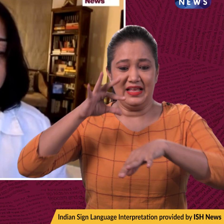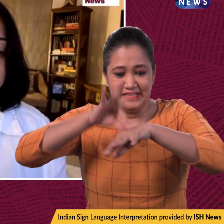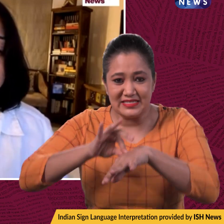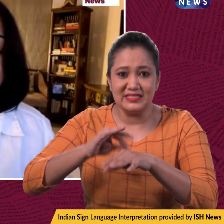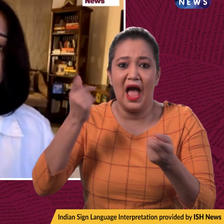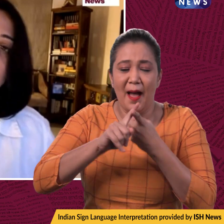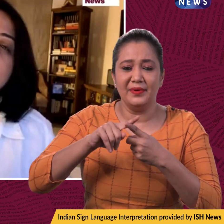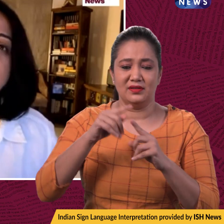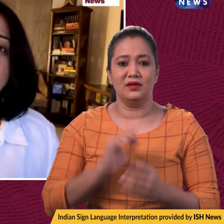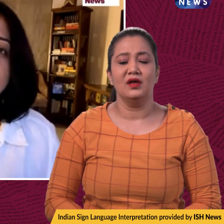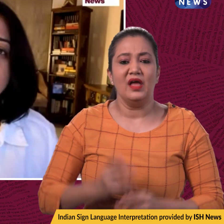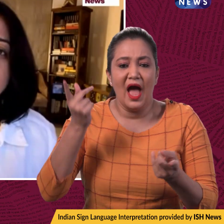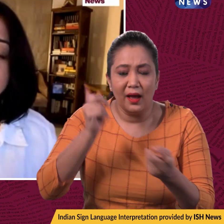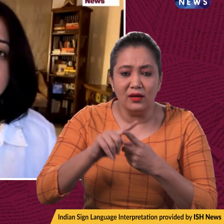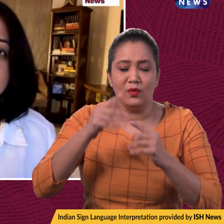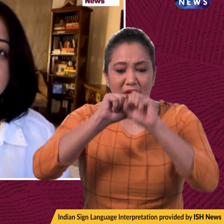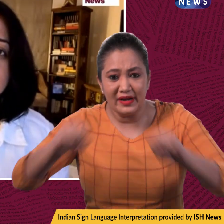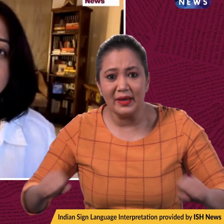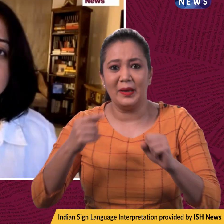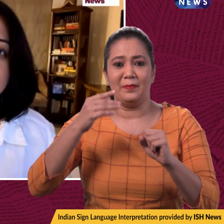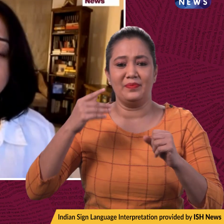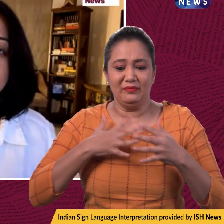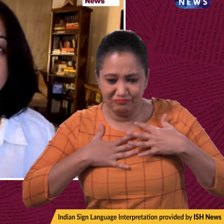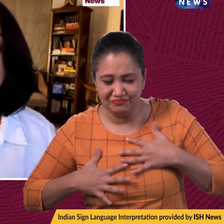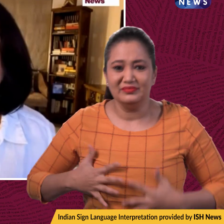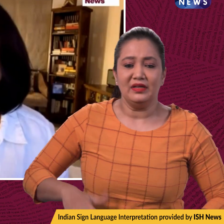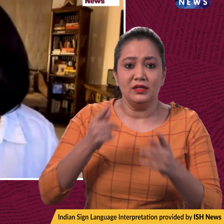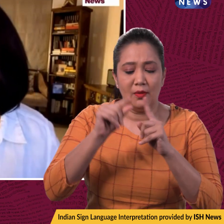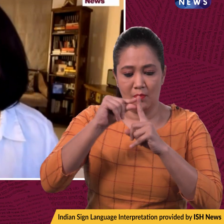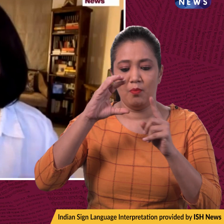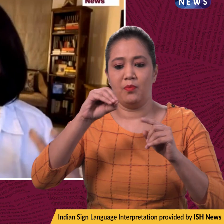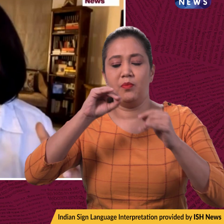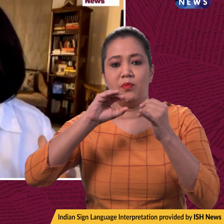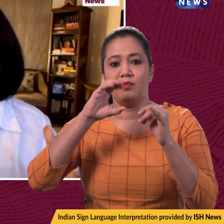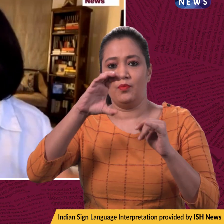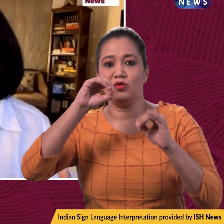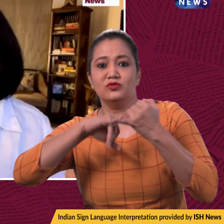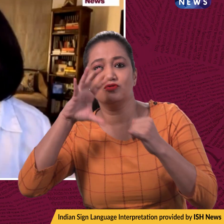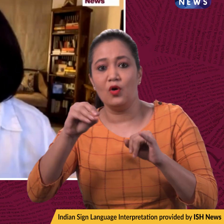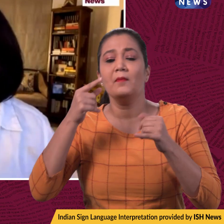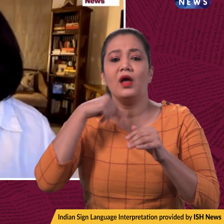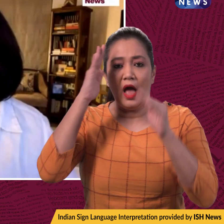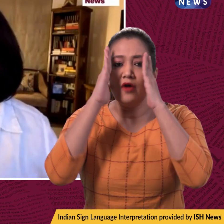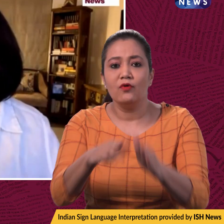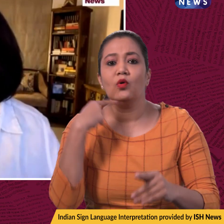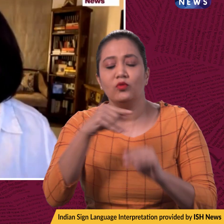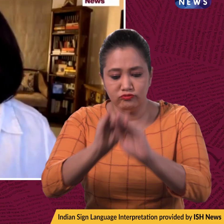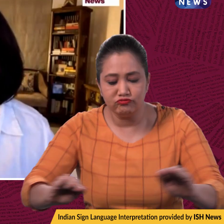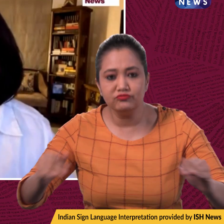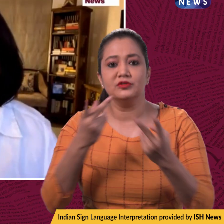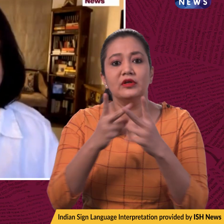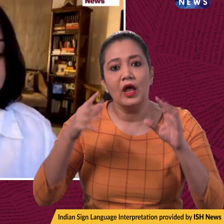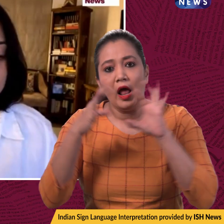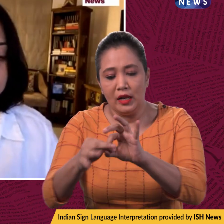contact to be necessary in order for an offence of a sexual nature to be registered under POCSO, which is basically prevention of crime of a sexual